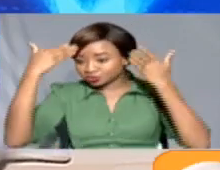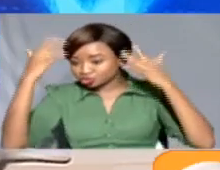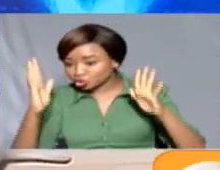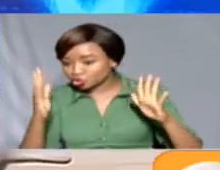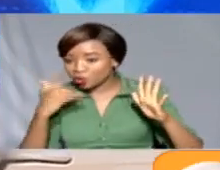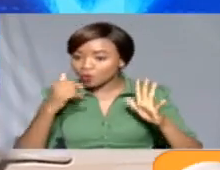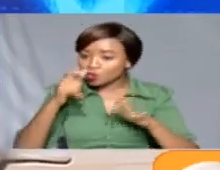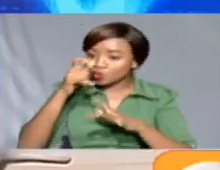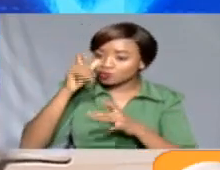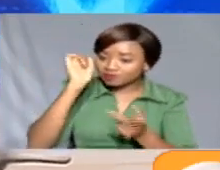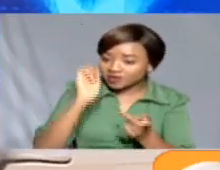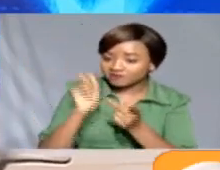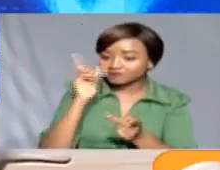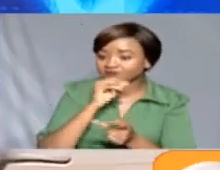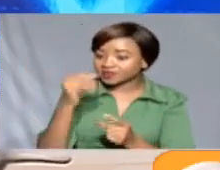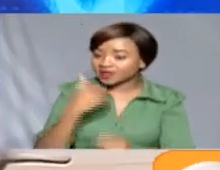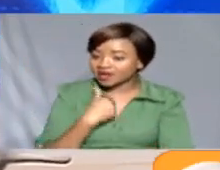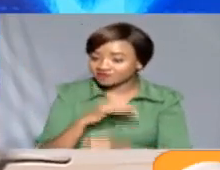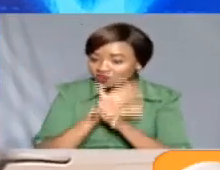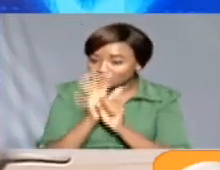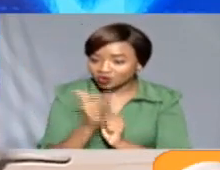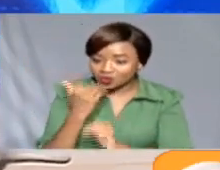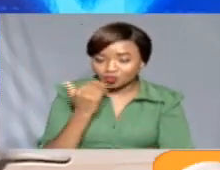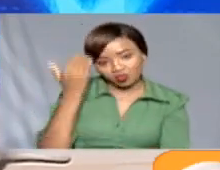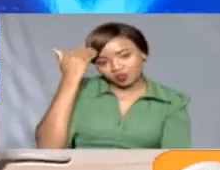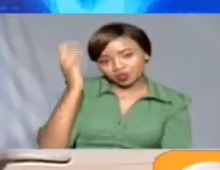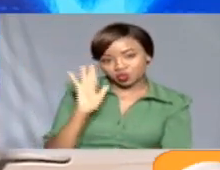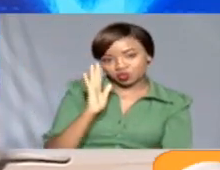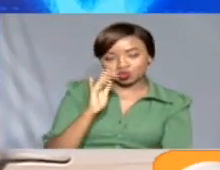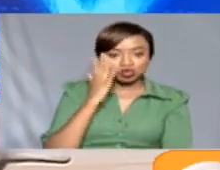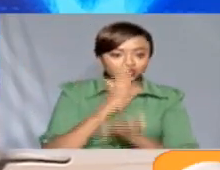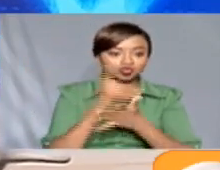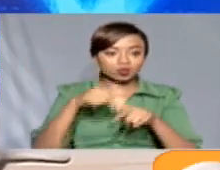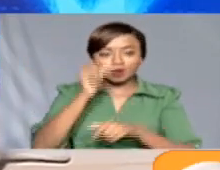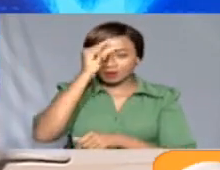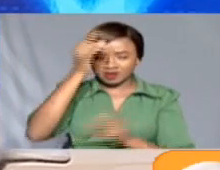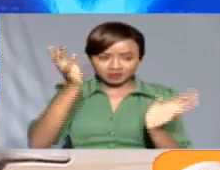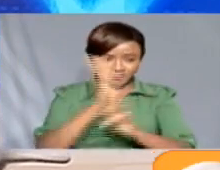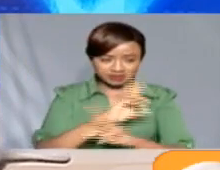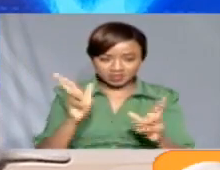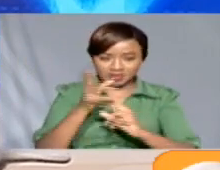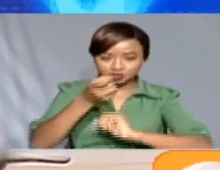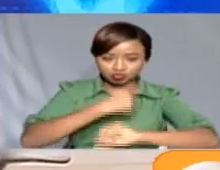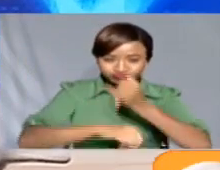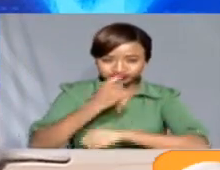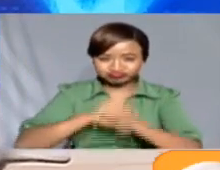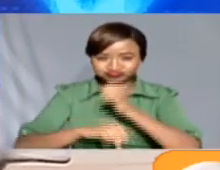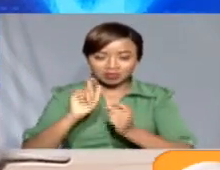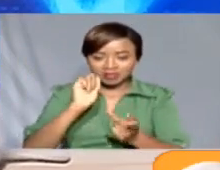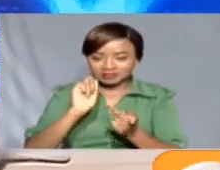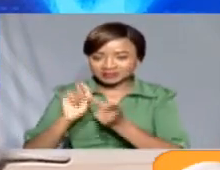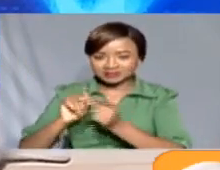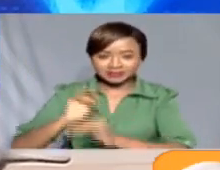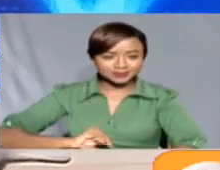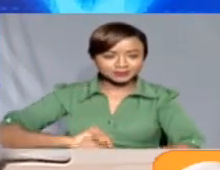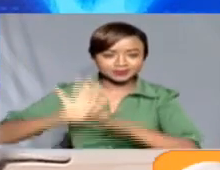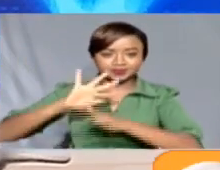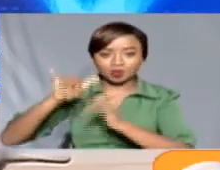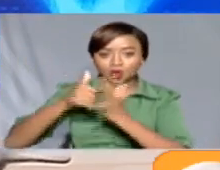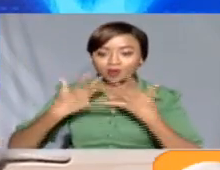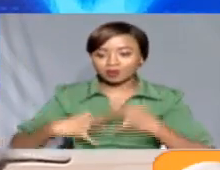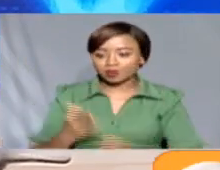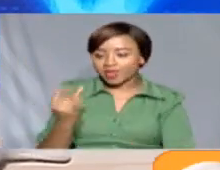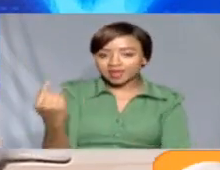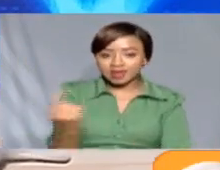who is infected. This, of course, is coming at a time when the government has ramped up the mass testing amongst those who are